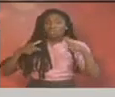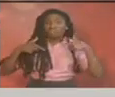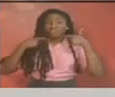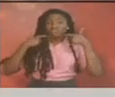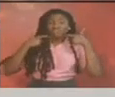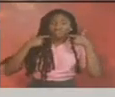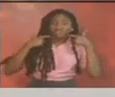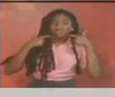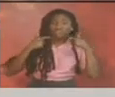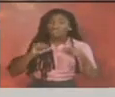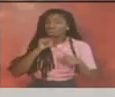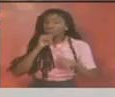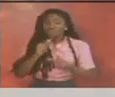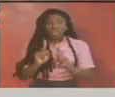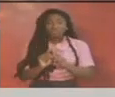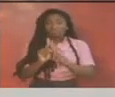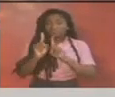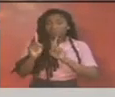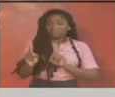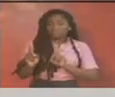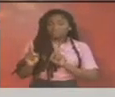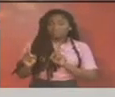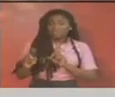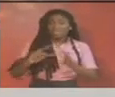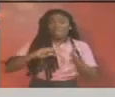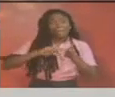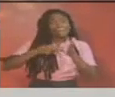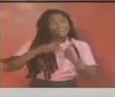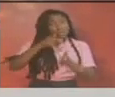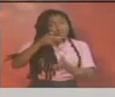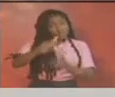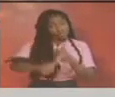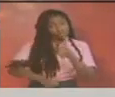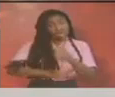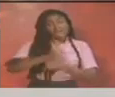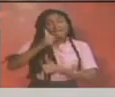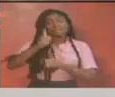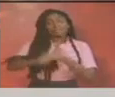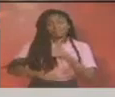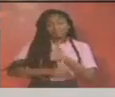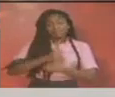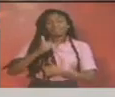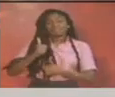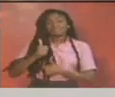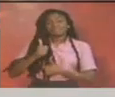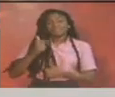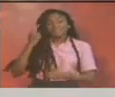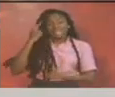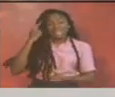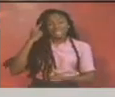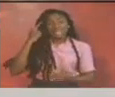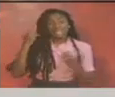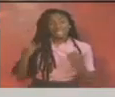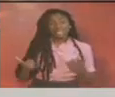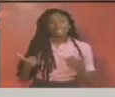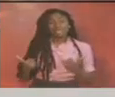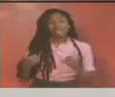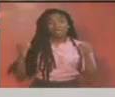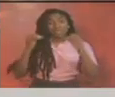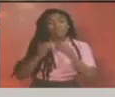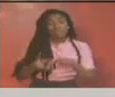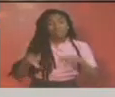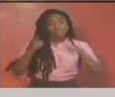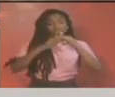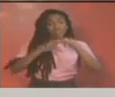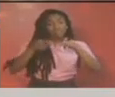no physical distance, then you put yourself at risk and you are taking a risk. And I think at this point in time, with the numbers going up, we need